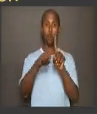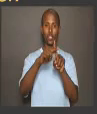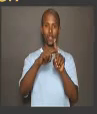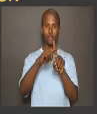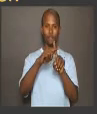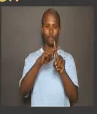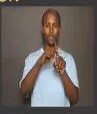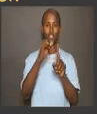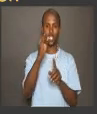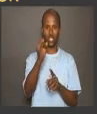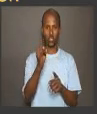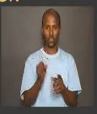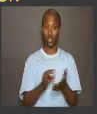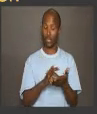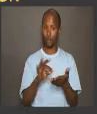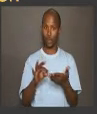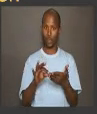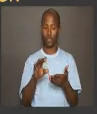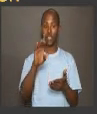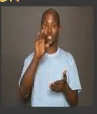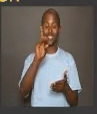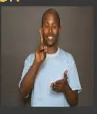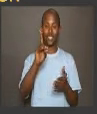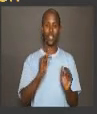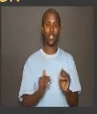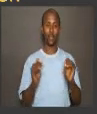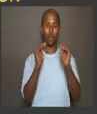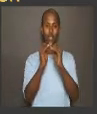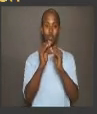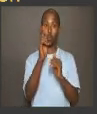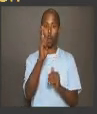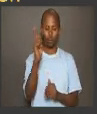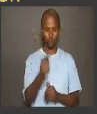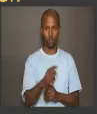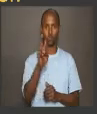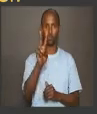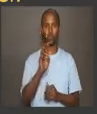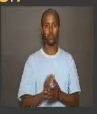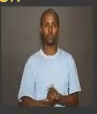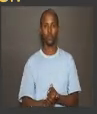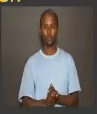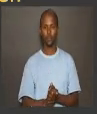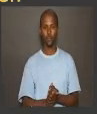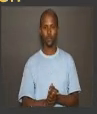a positive integer. D equals 1/2.